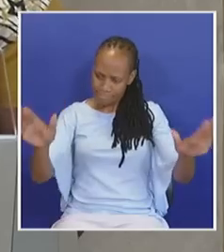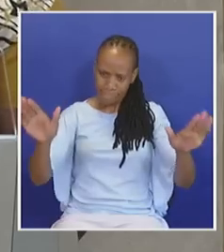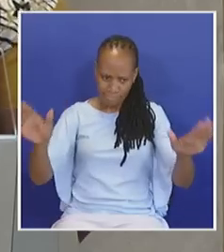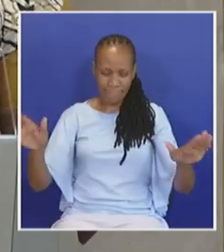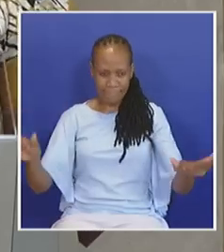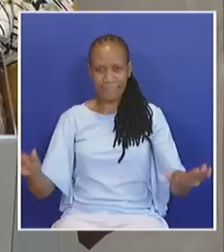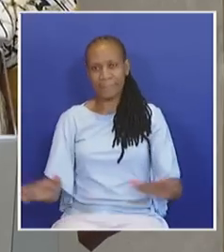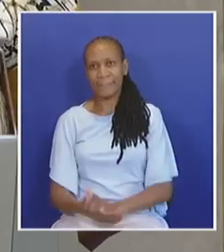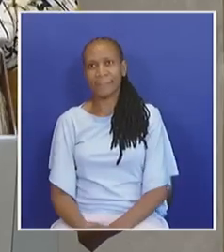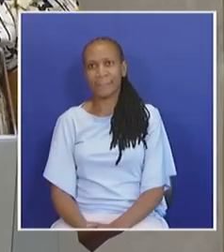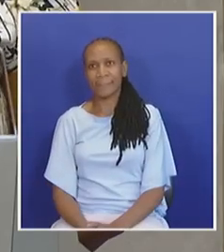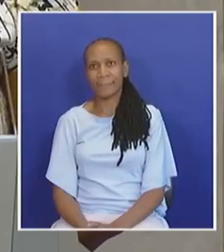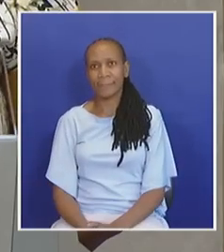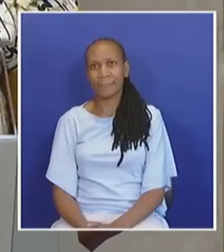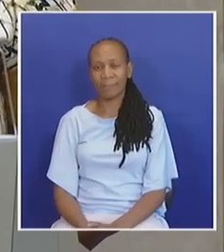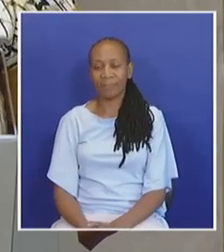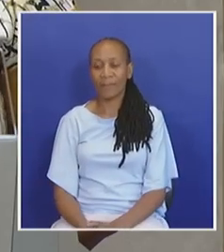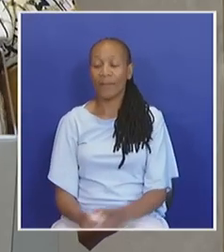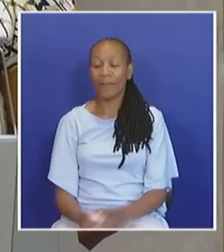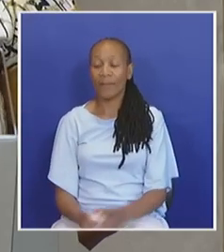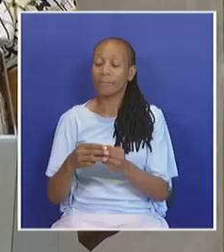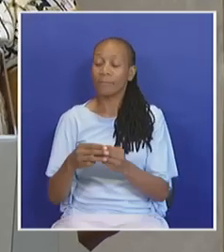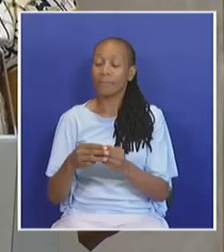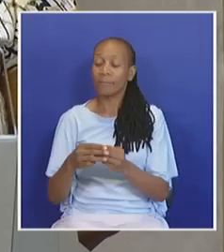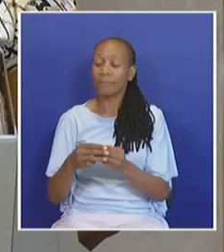speaker at the podium. Honorable Mtileni.